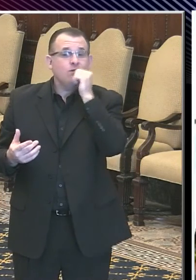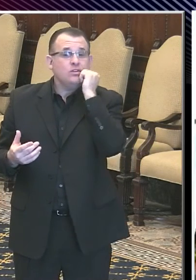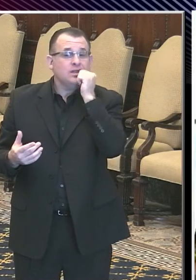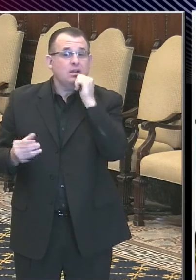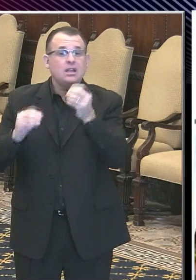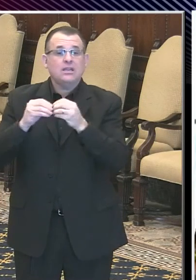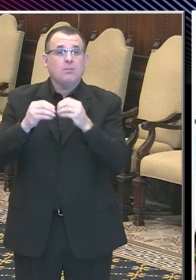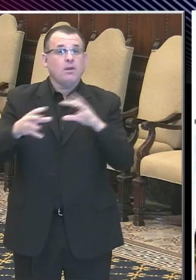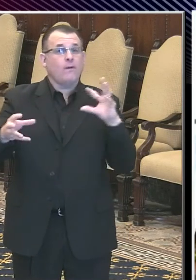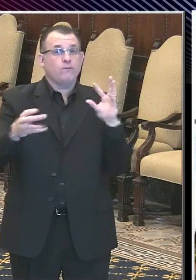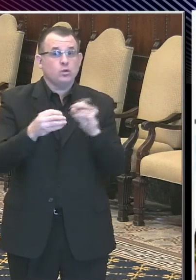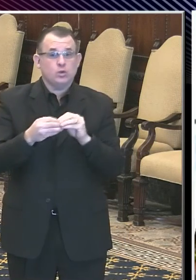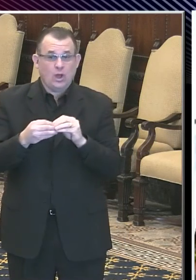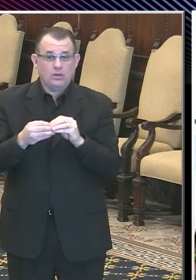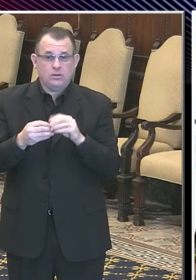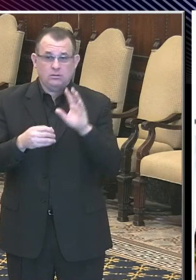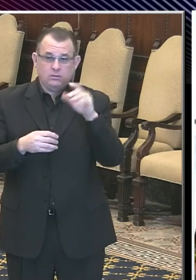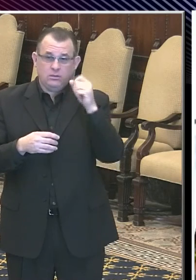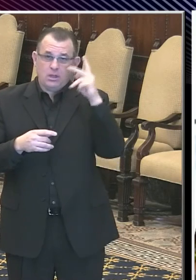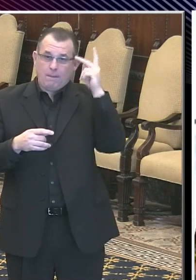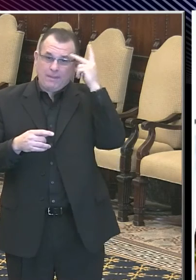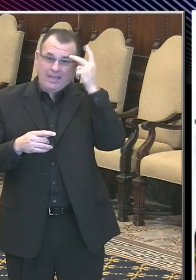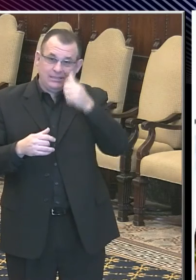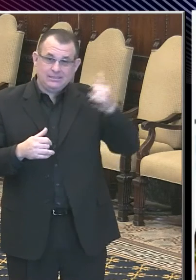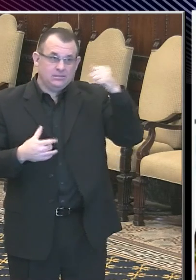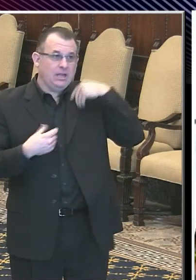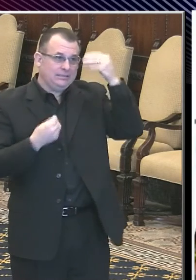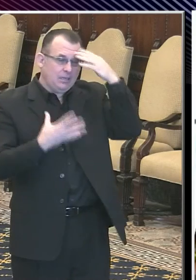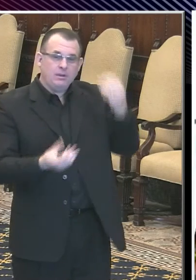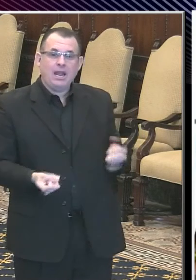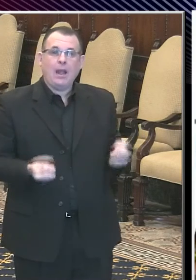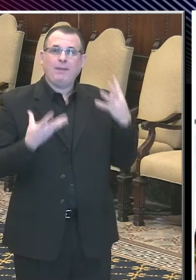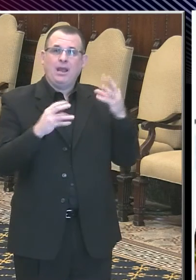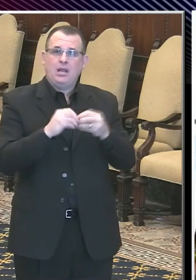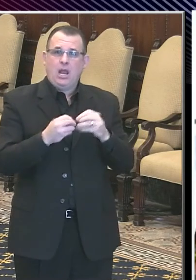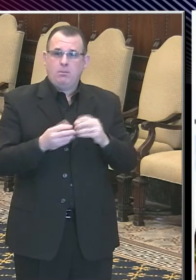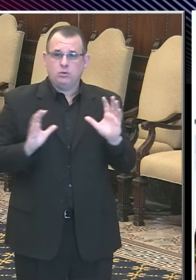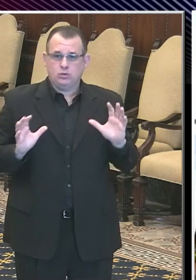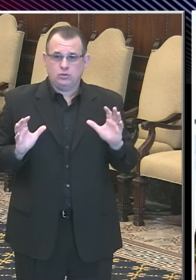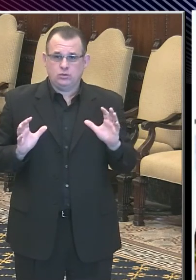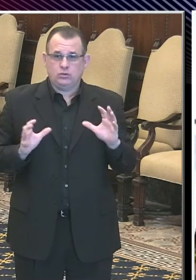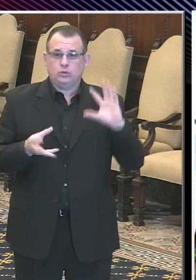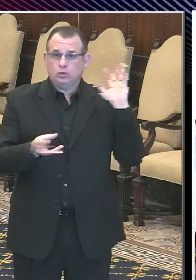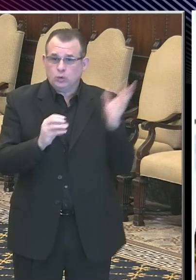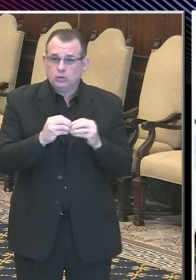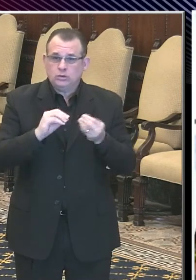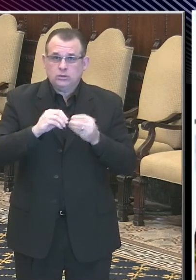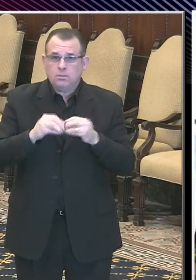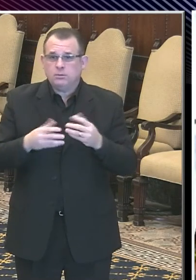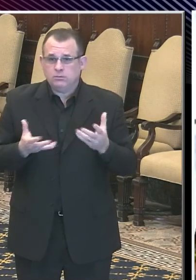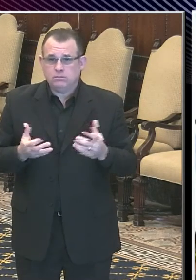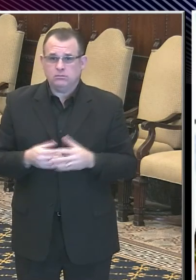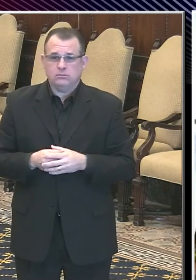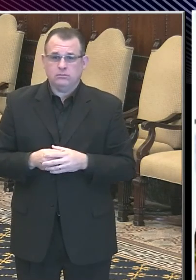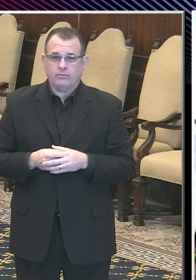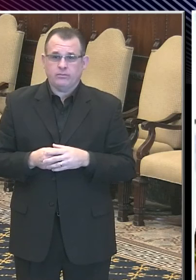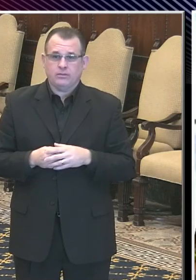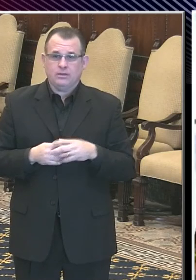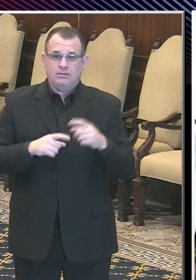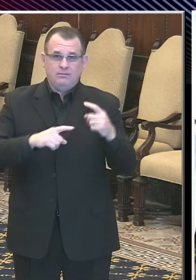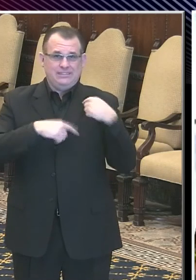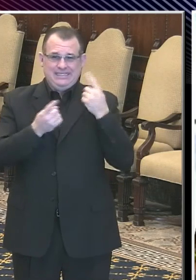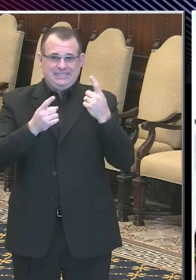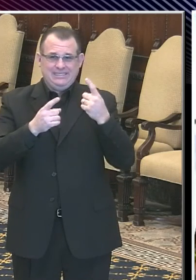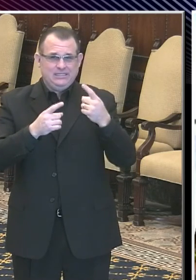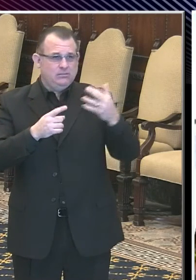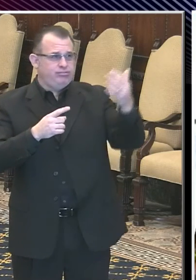cumulative cases to our elected officials. So today, the total cumulative cases since the pandemic began